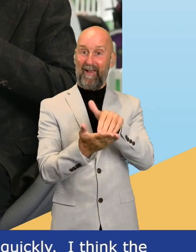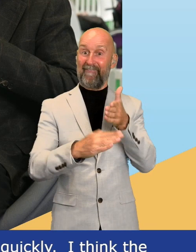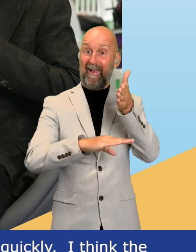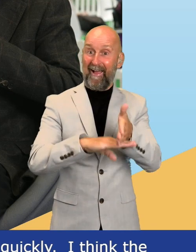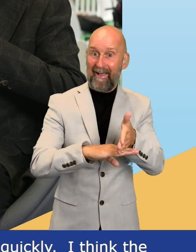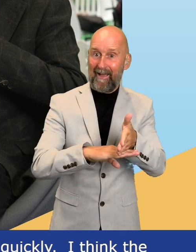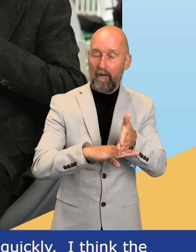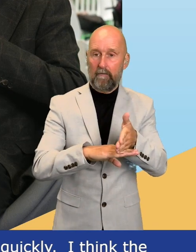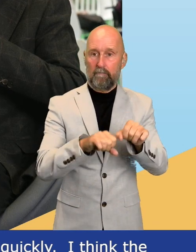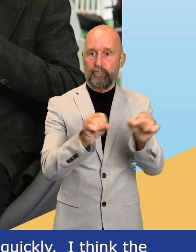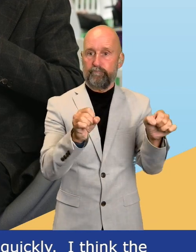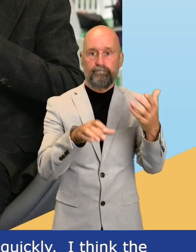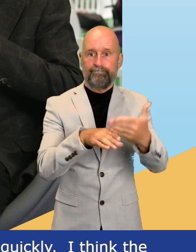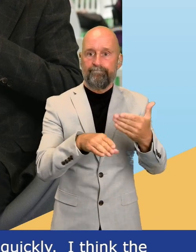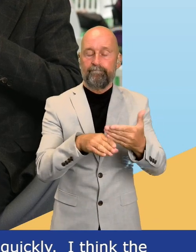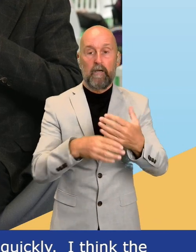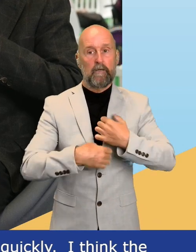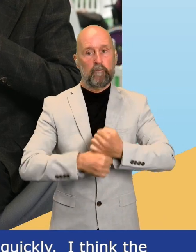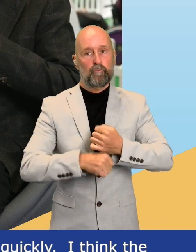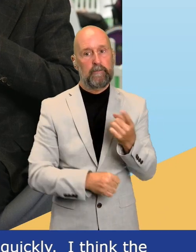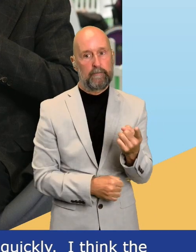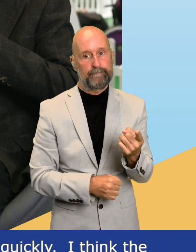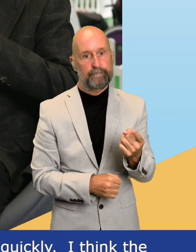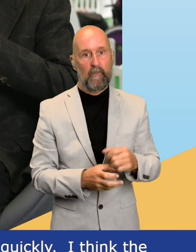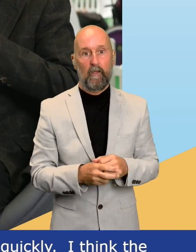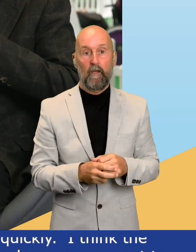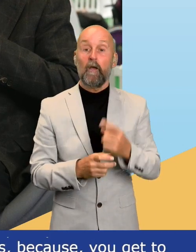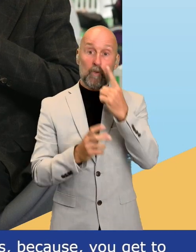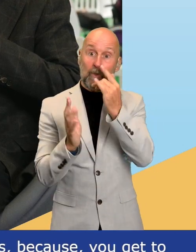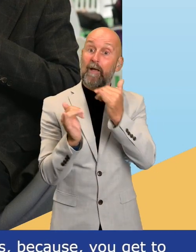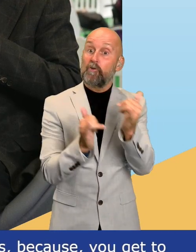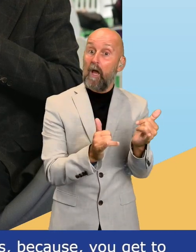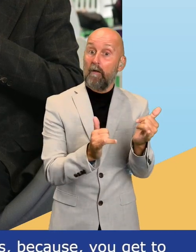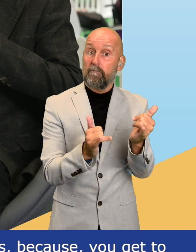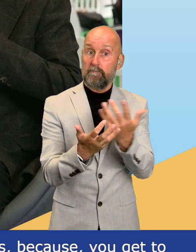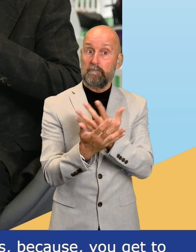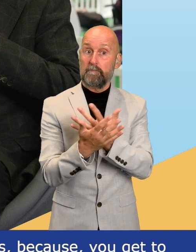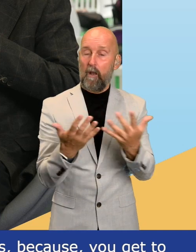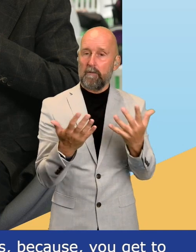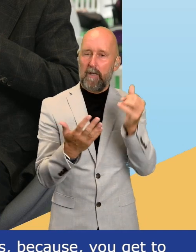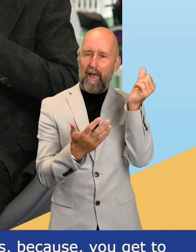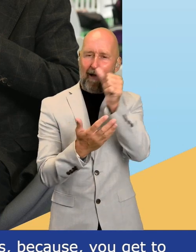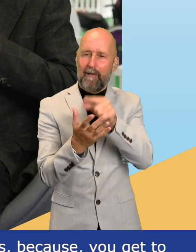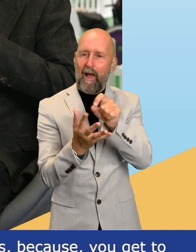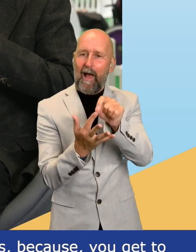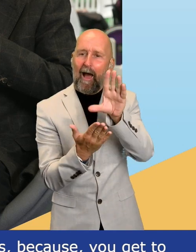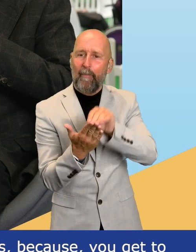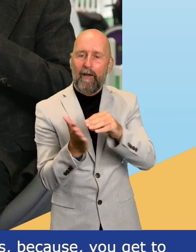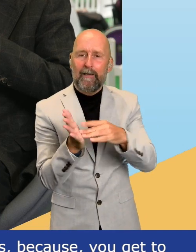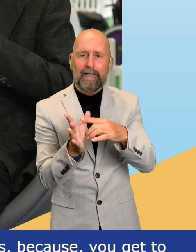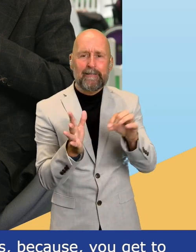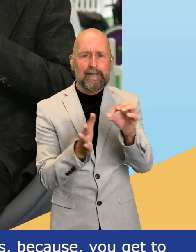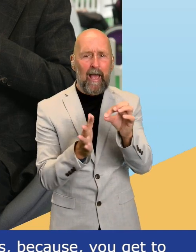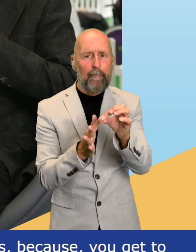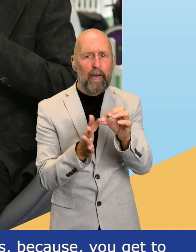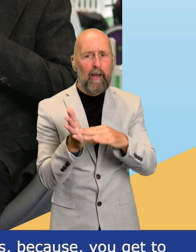charger and they're just not working. And that's really frustrating. Yeah, particularly there are ways you can check, in fairness. There's lots of excellent apps like ZapMap where you